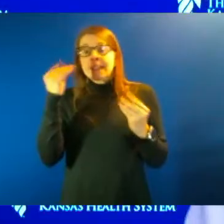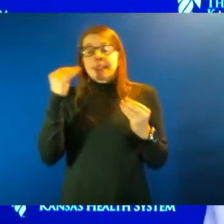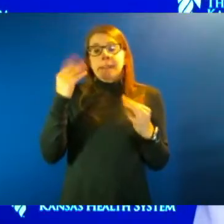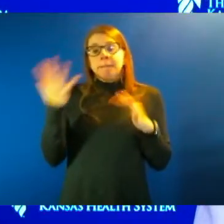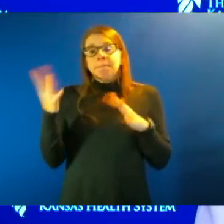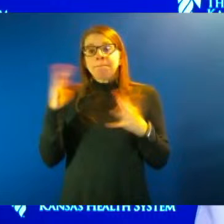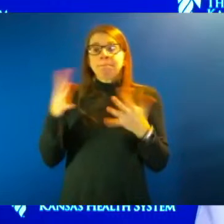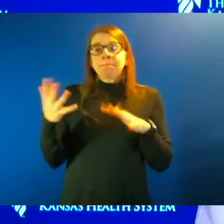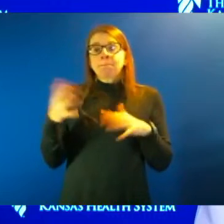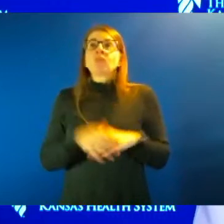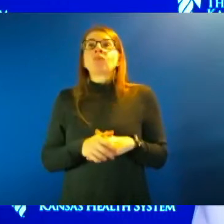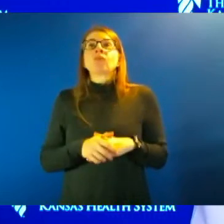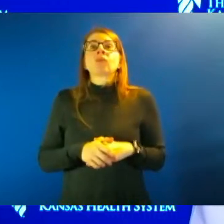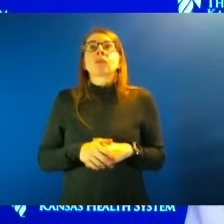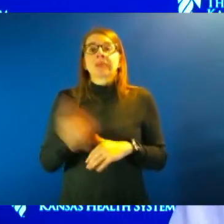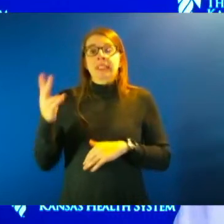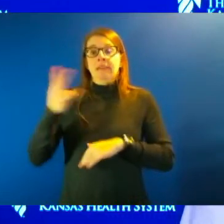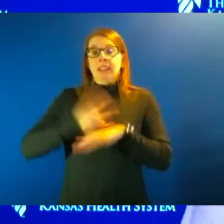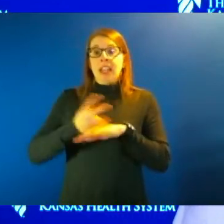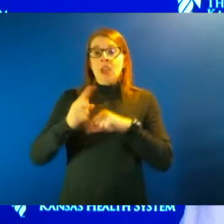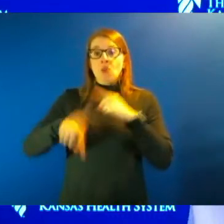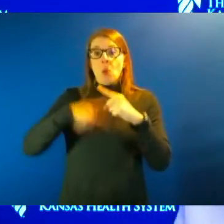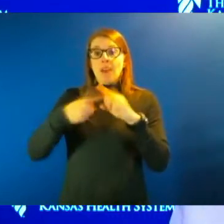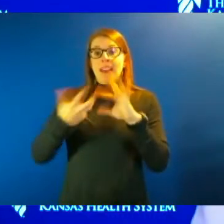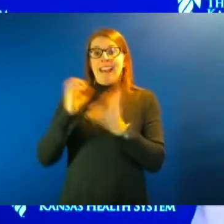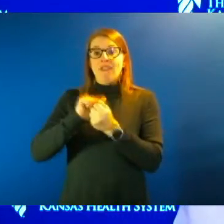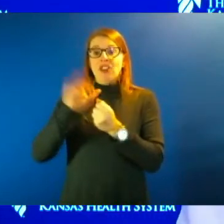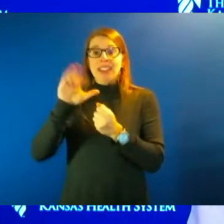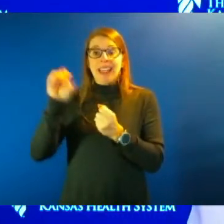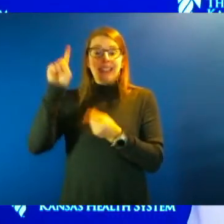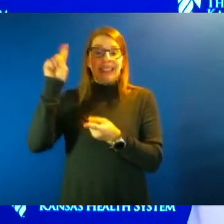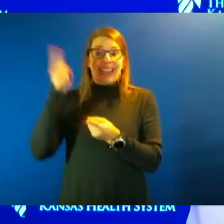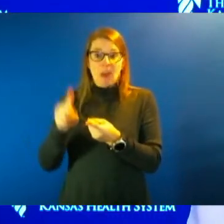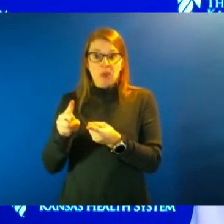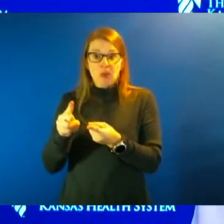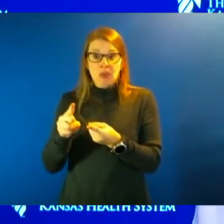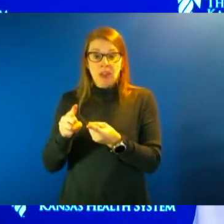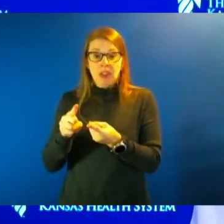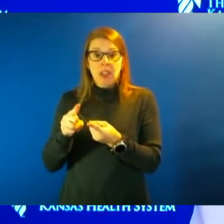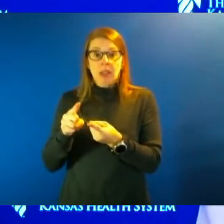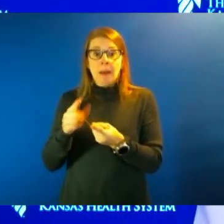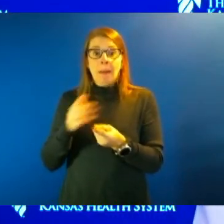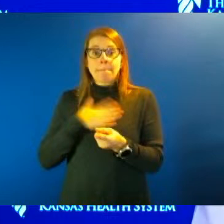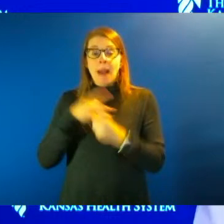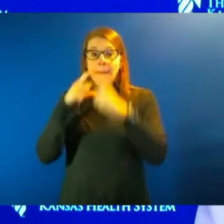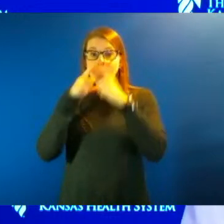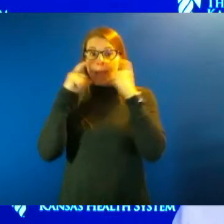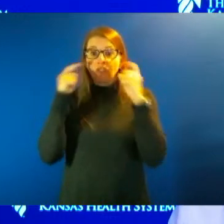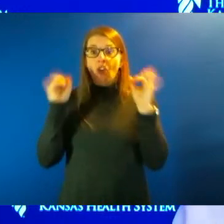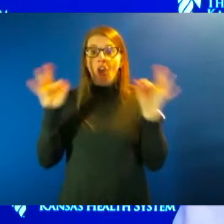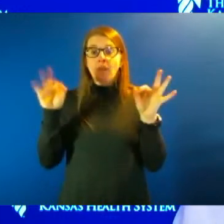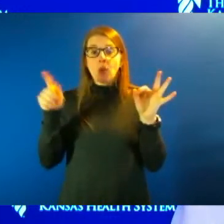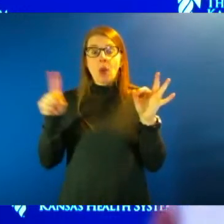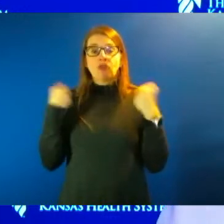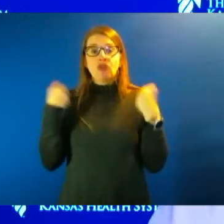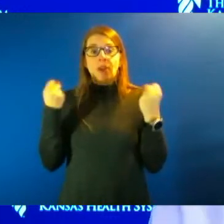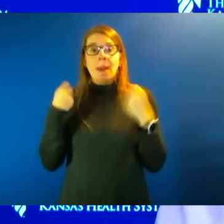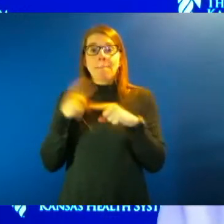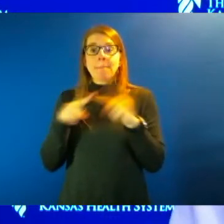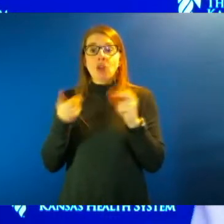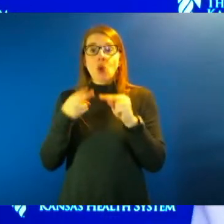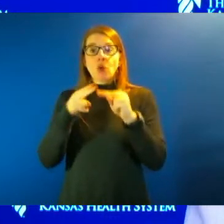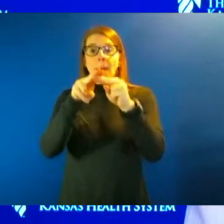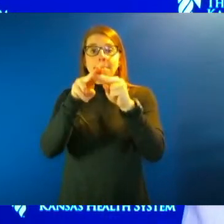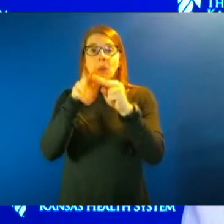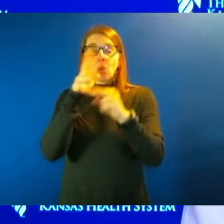number of 7-day rolling average cases is down, certainly my mask came off of the gym, but as it goes back up, it'll be